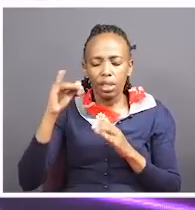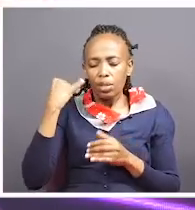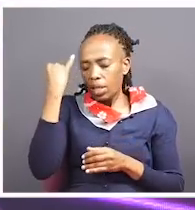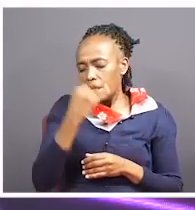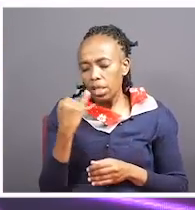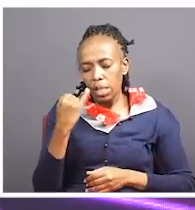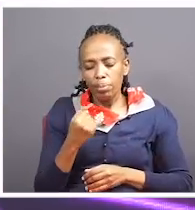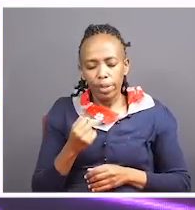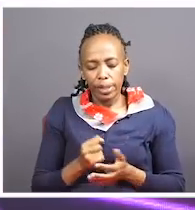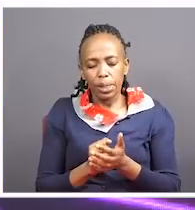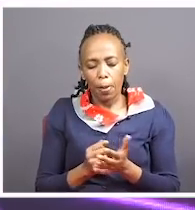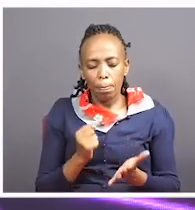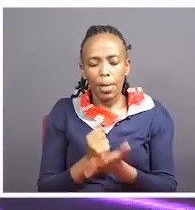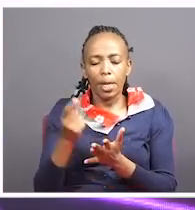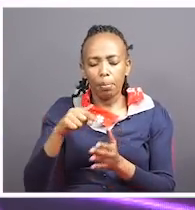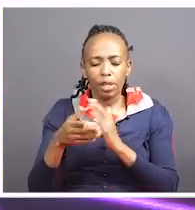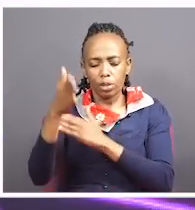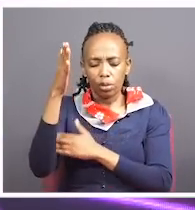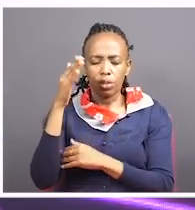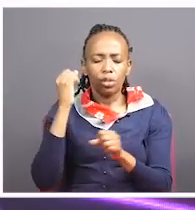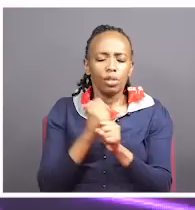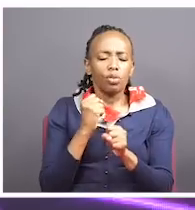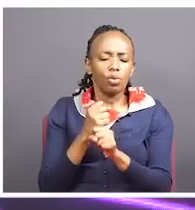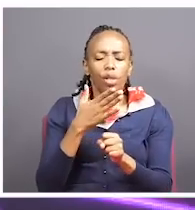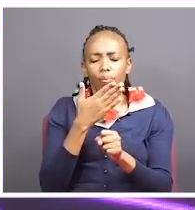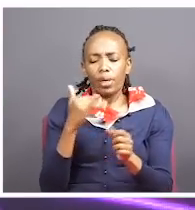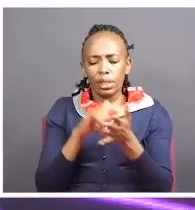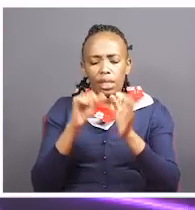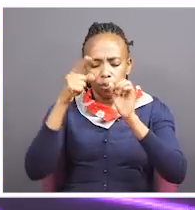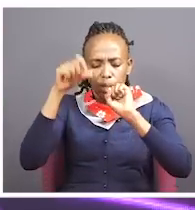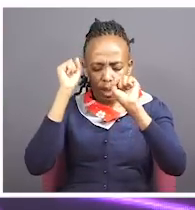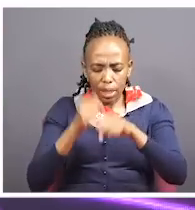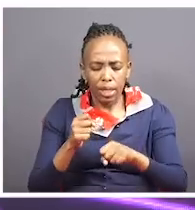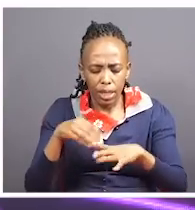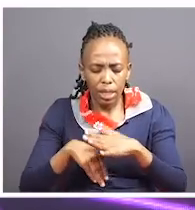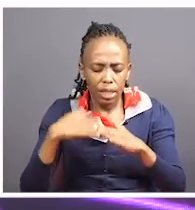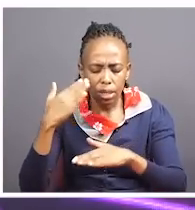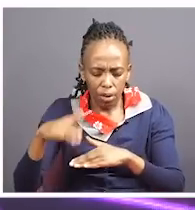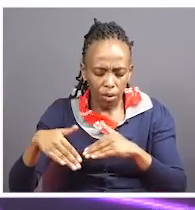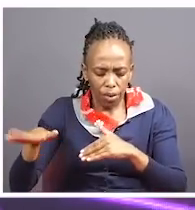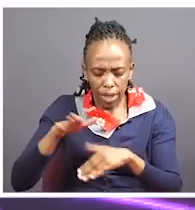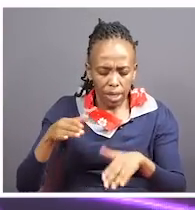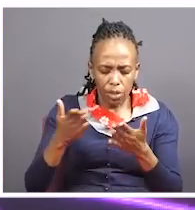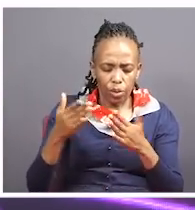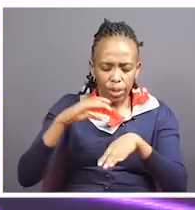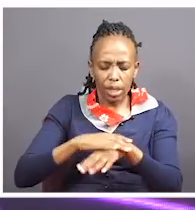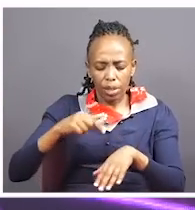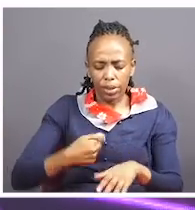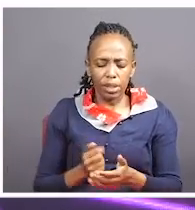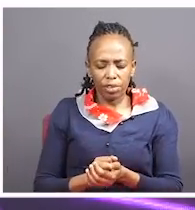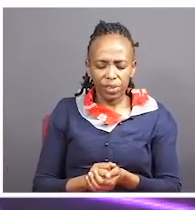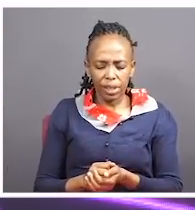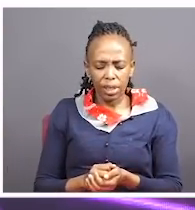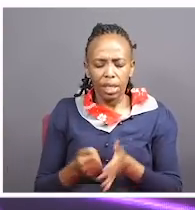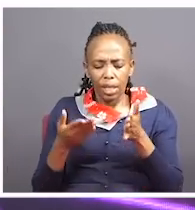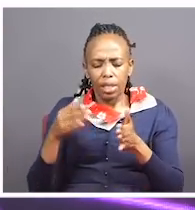in your image. Help us, O God, to do the very best that we can in every space where we find